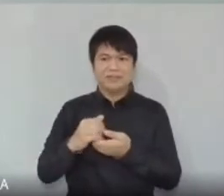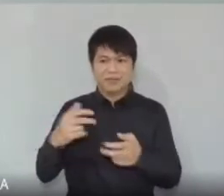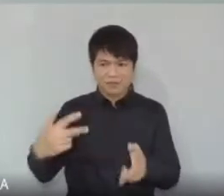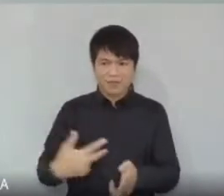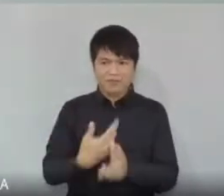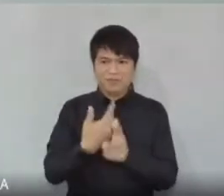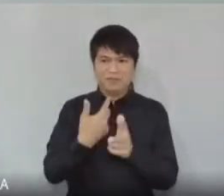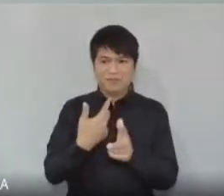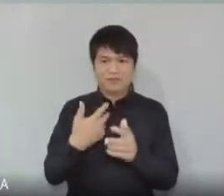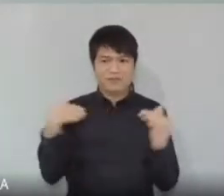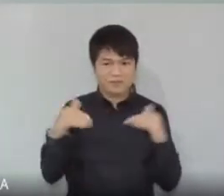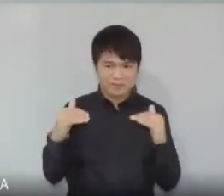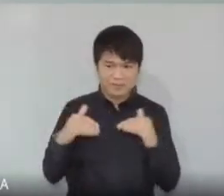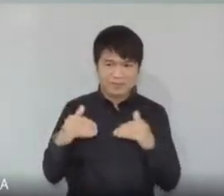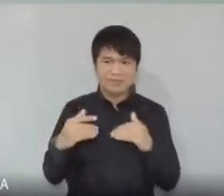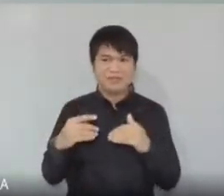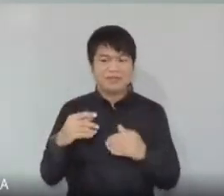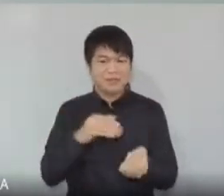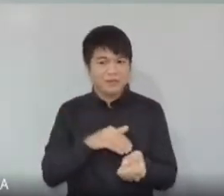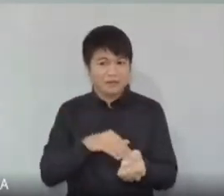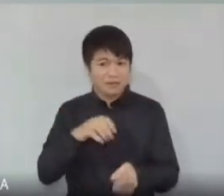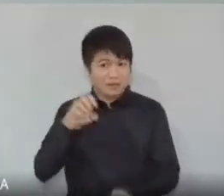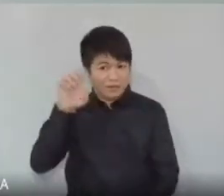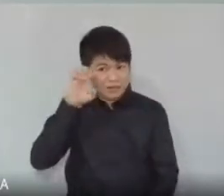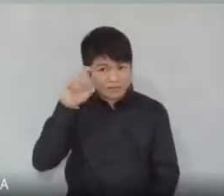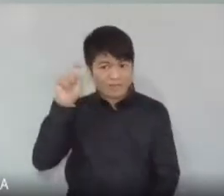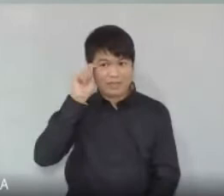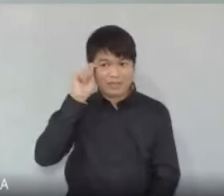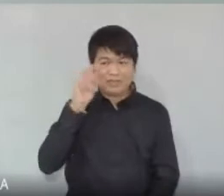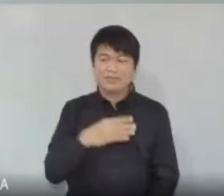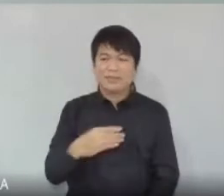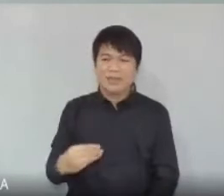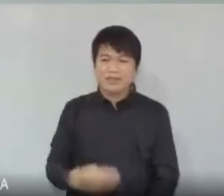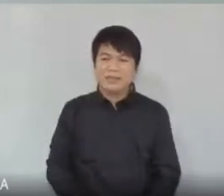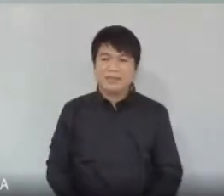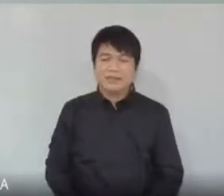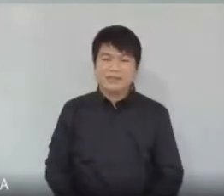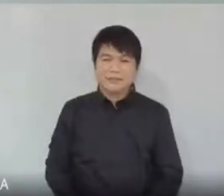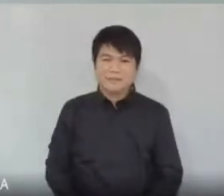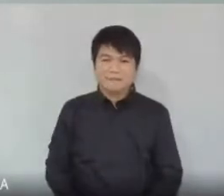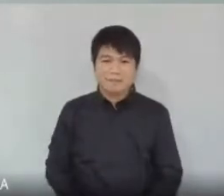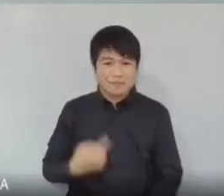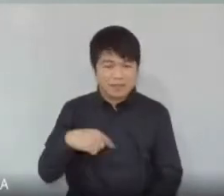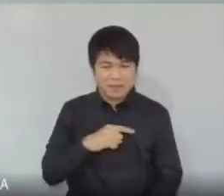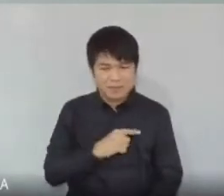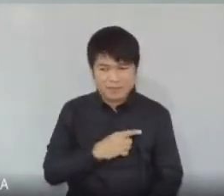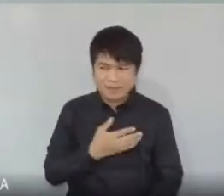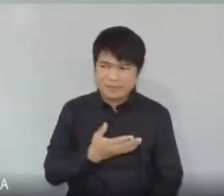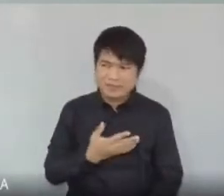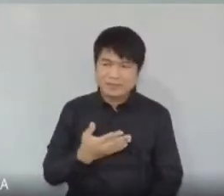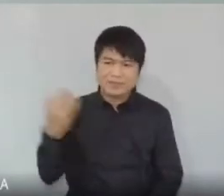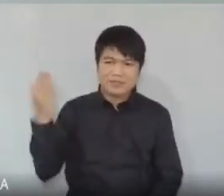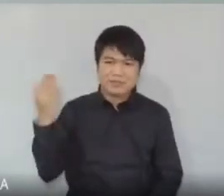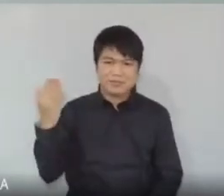Governor Danilo Suarez, my governor, I'm from Quezon. Of course, Dr. Grace Santiago, the Provincial Health